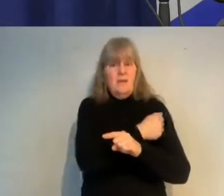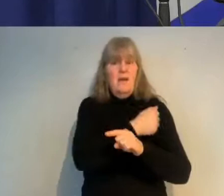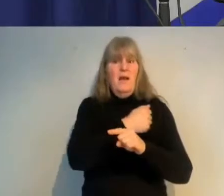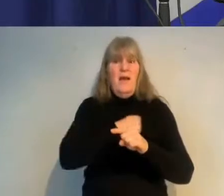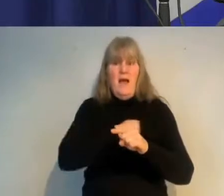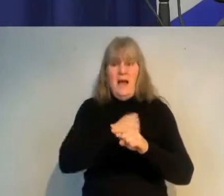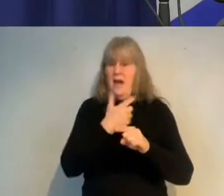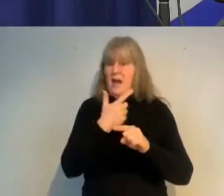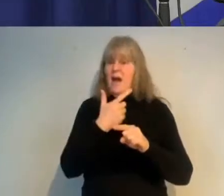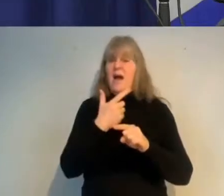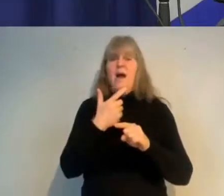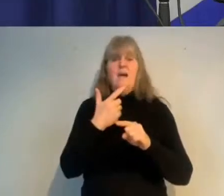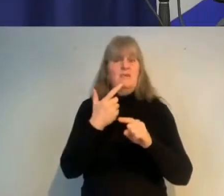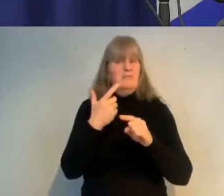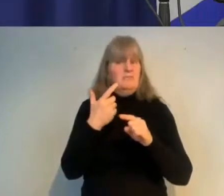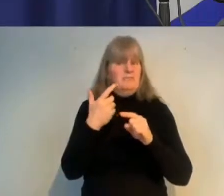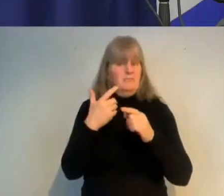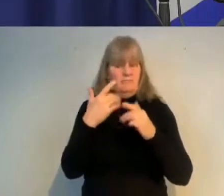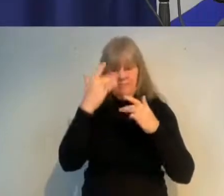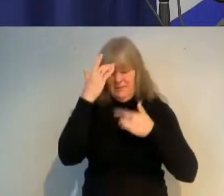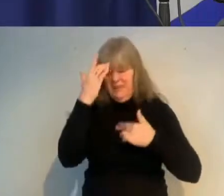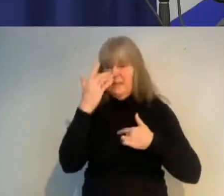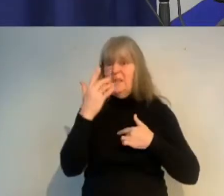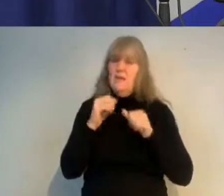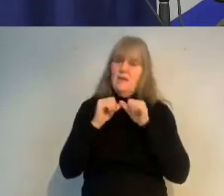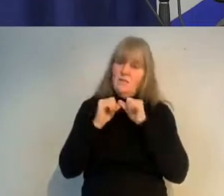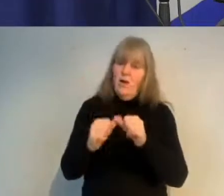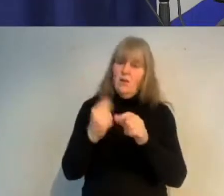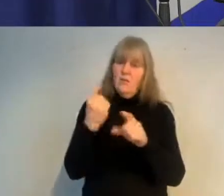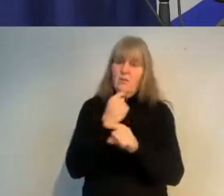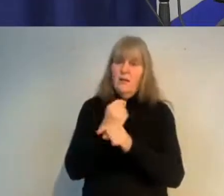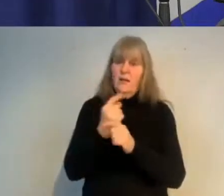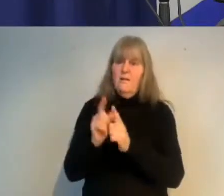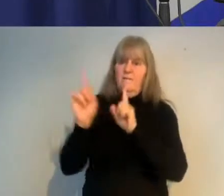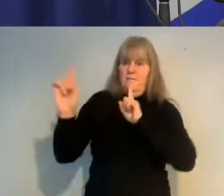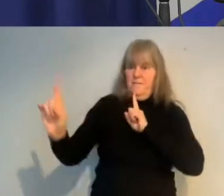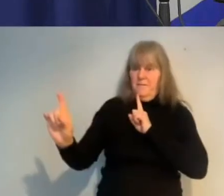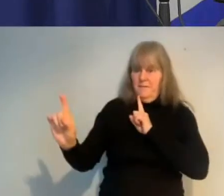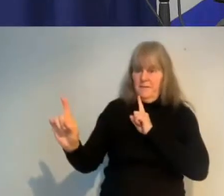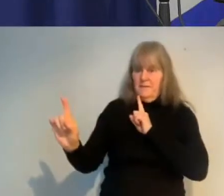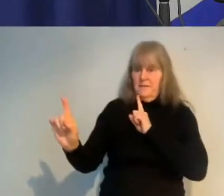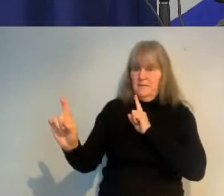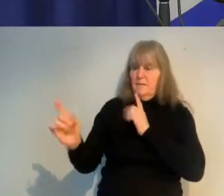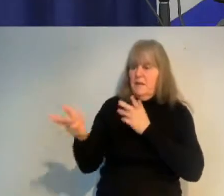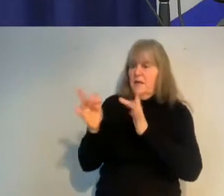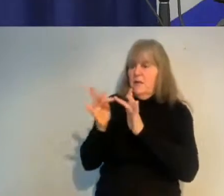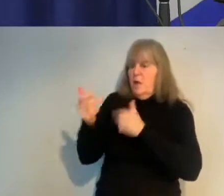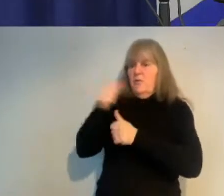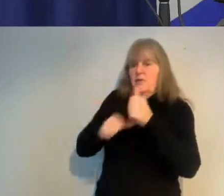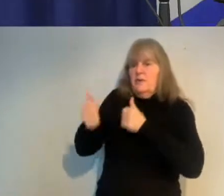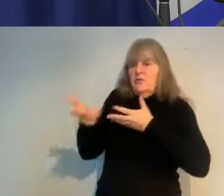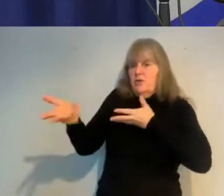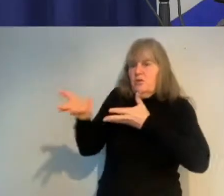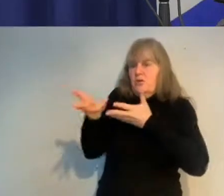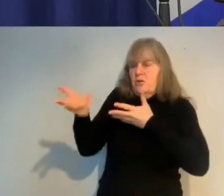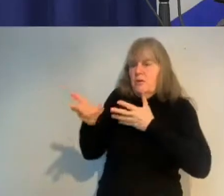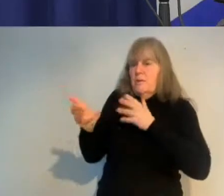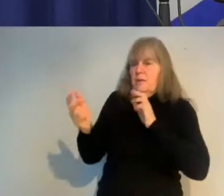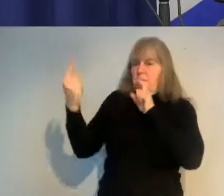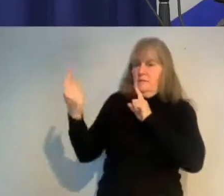protections. Keep your distance physically, but stay in touch emotionally. Clean your